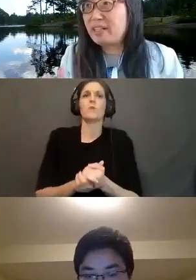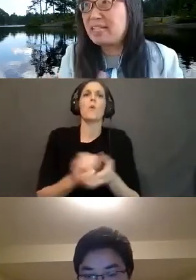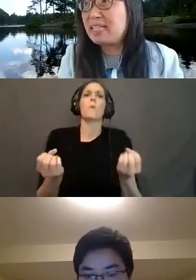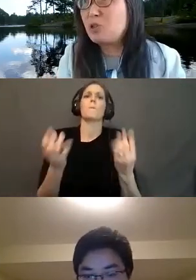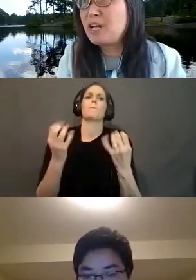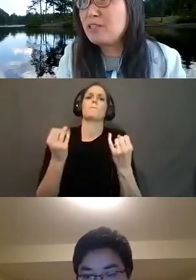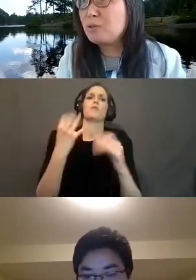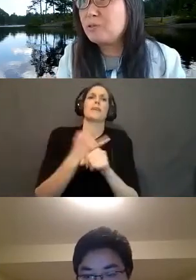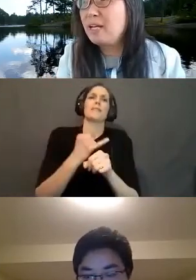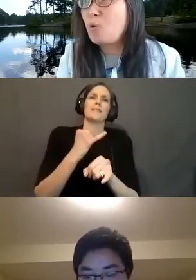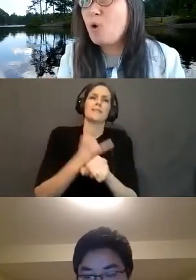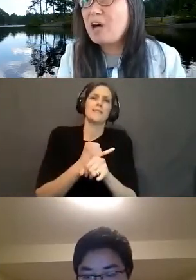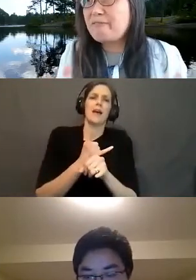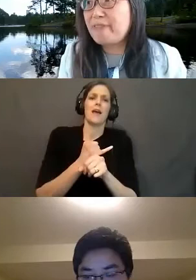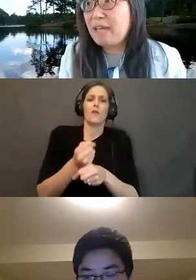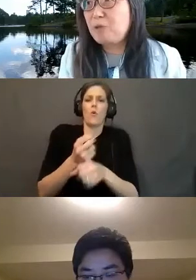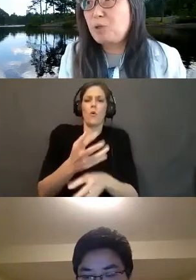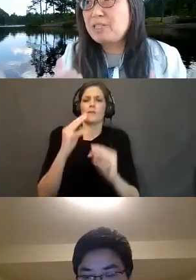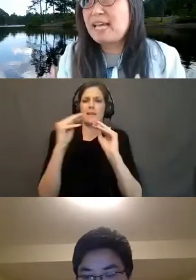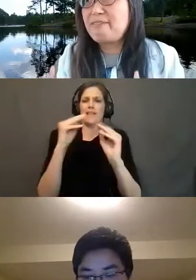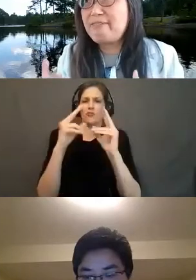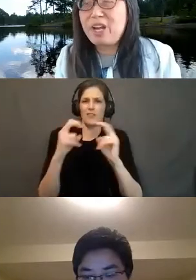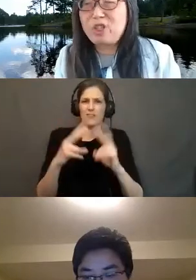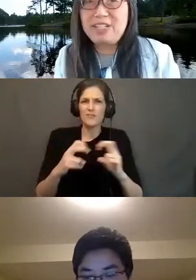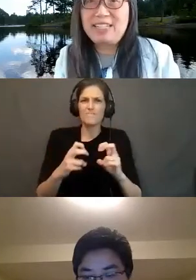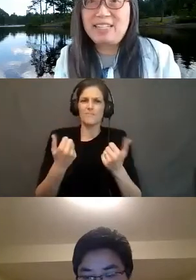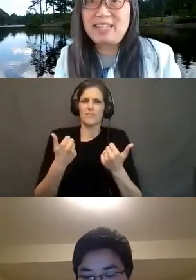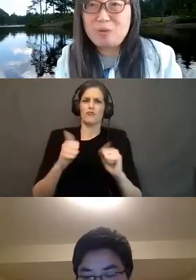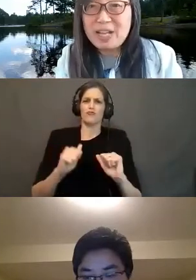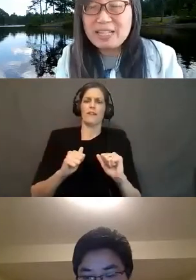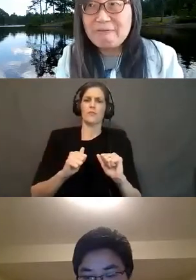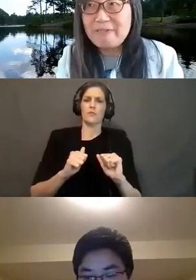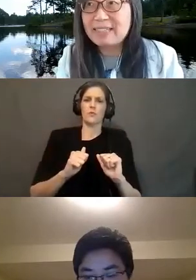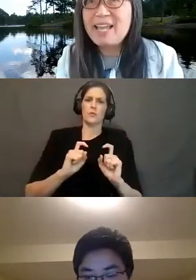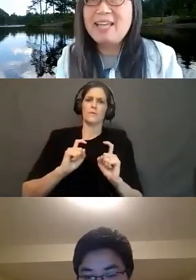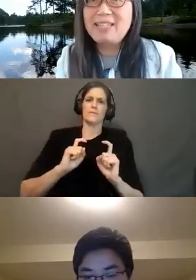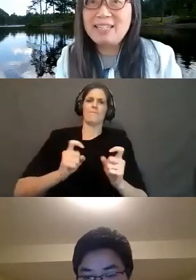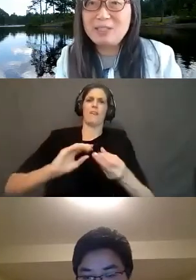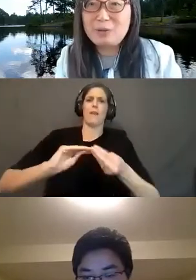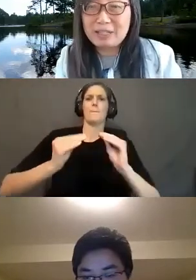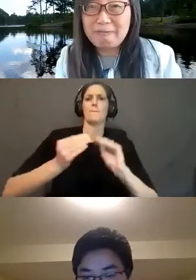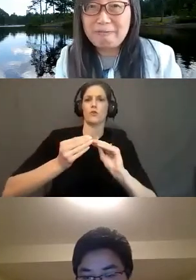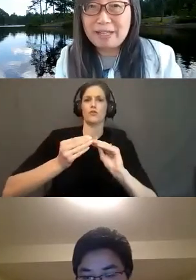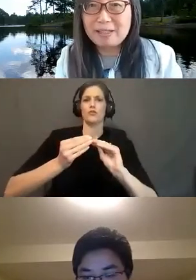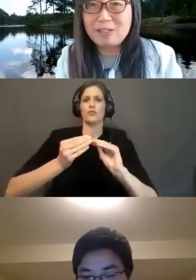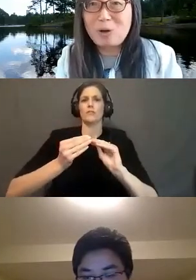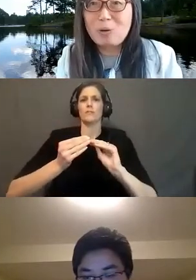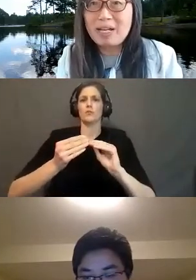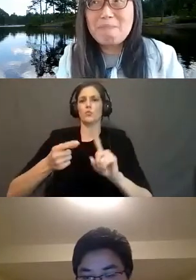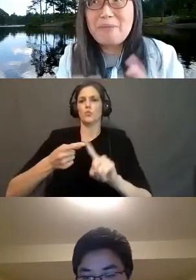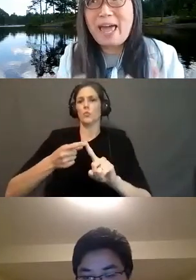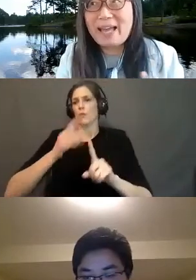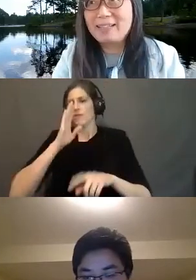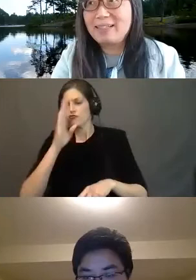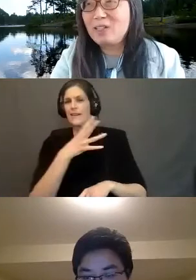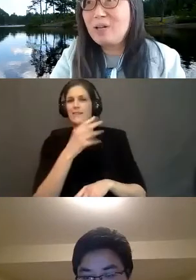mediation analysis is trying to quantify between-site variation in direct effect and indirect effect. So unpack, each